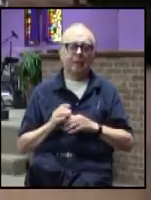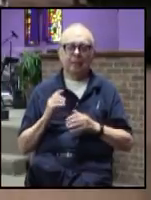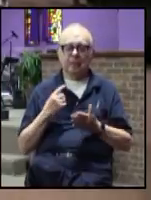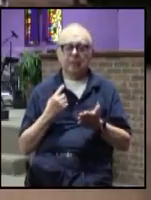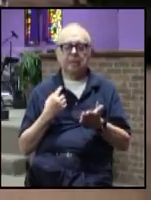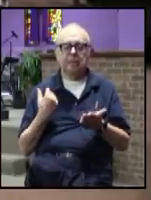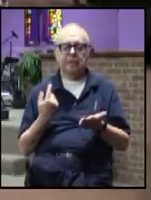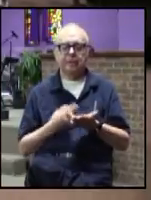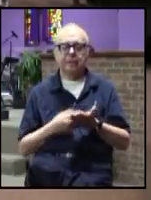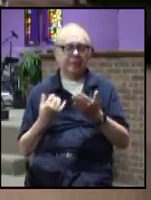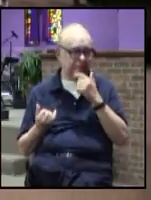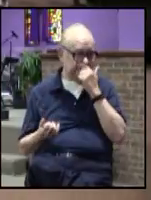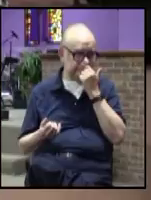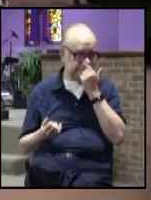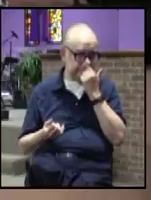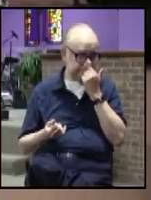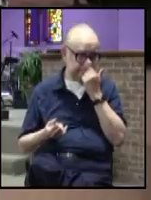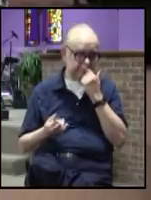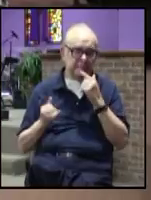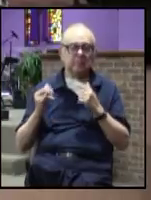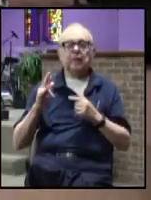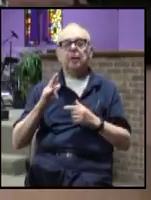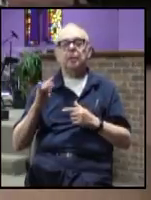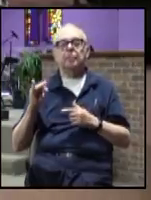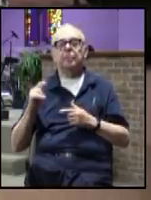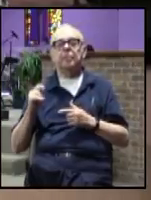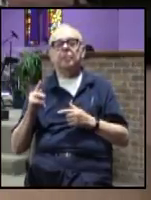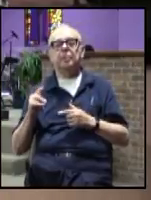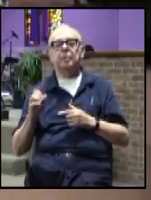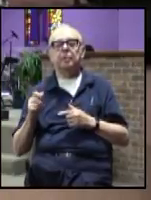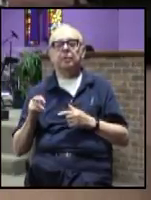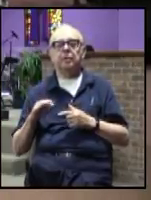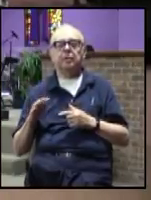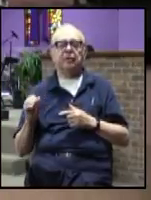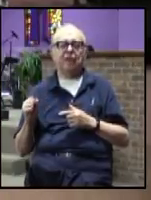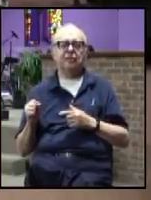So let's talk about irritations.